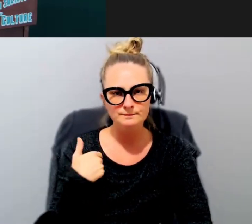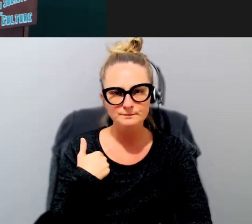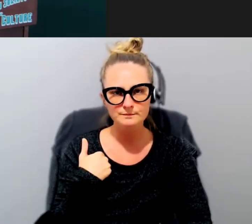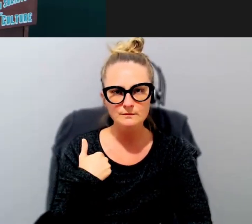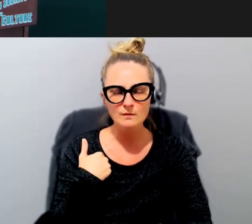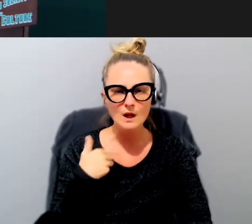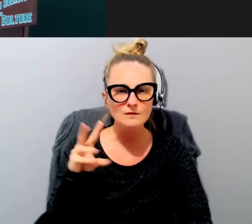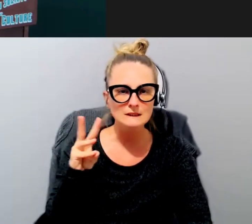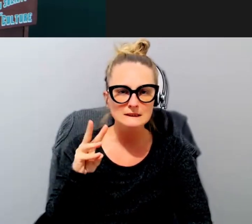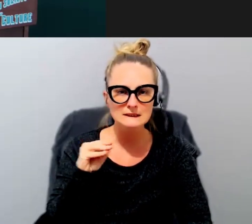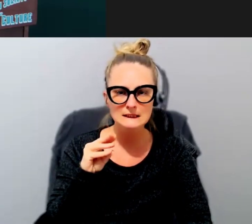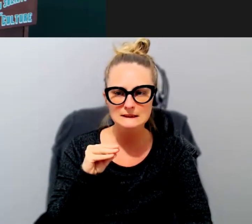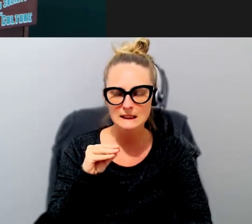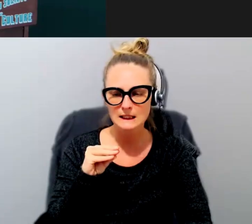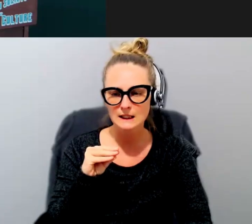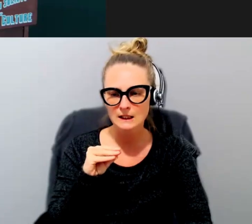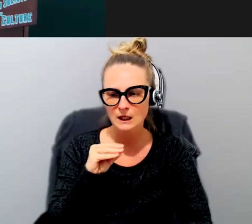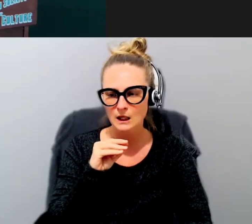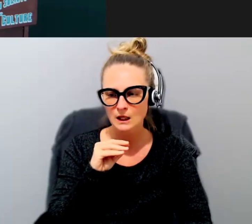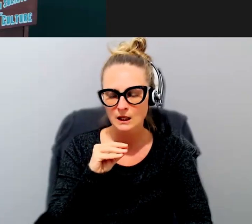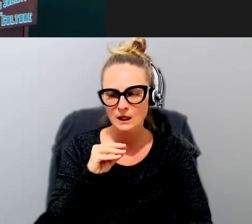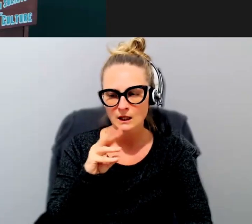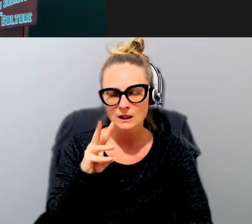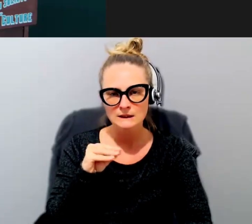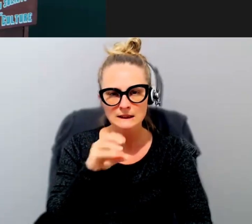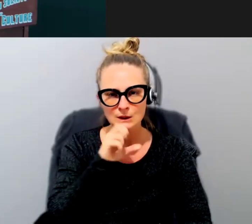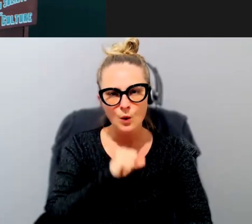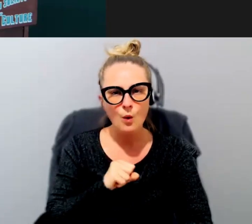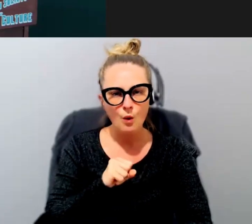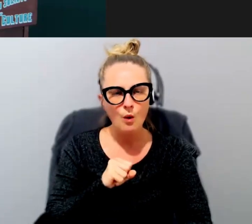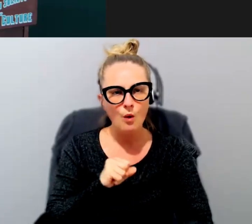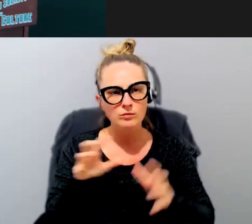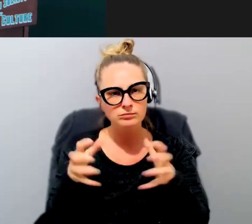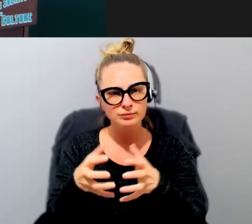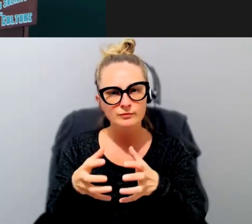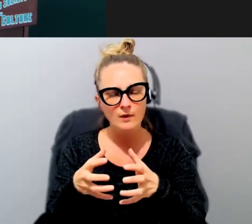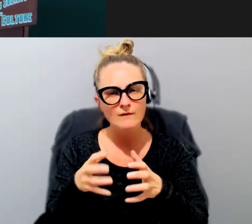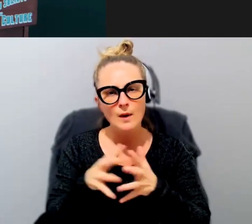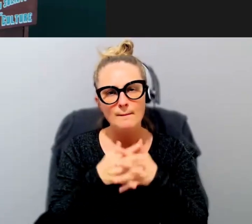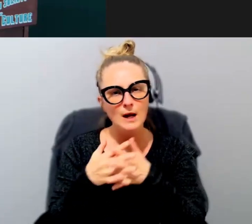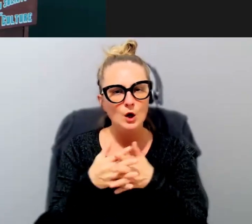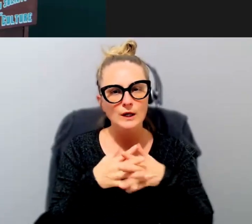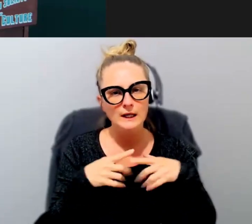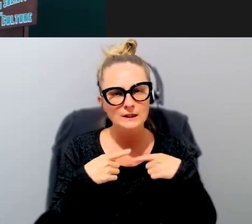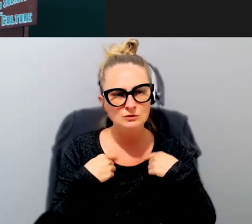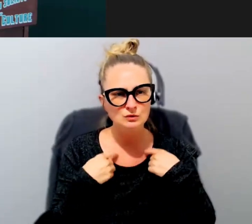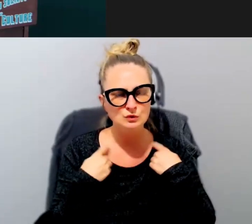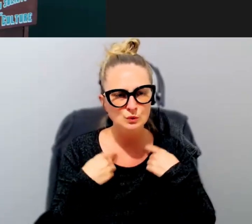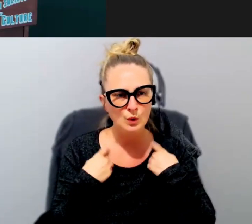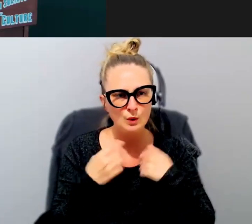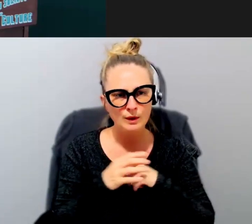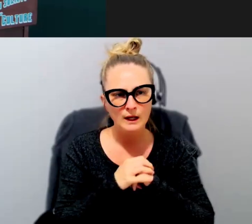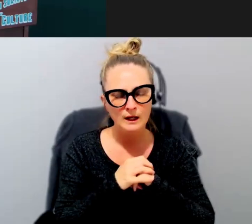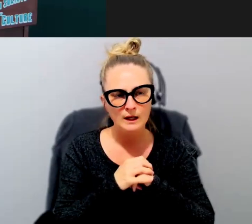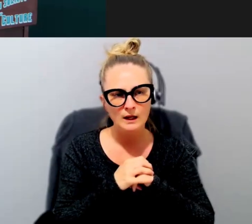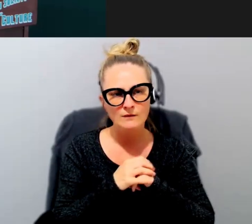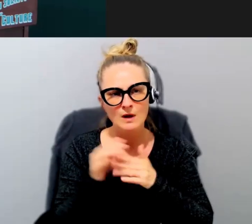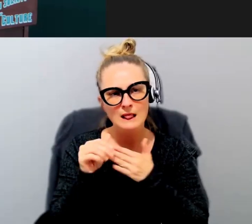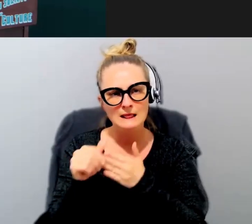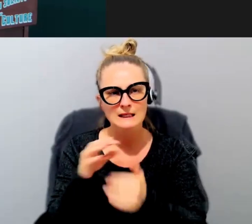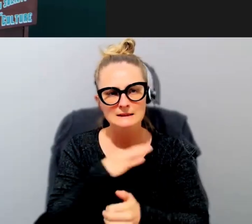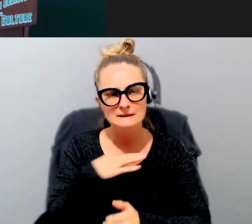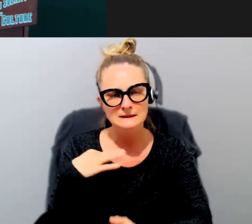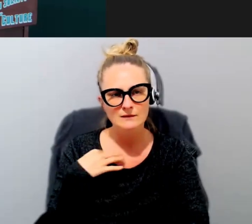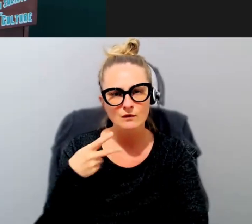60-year-old congregational denomination of American Jewry. He also serves as lead staff for SHU's